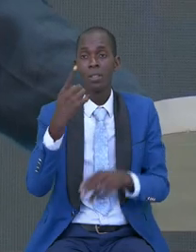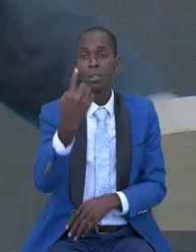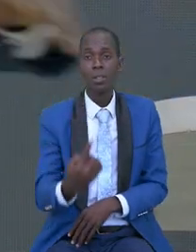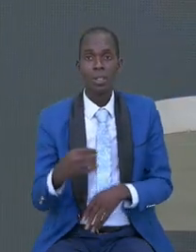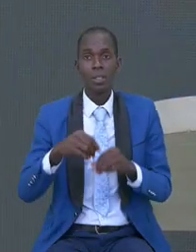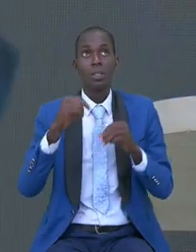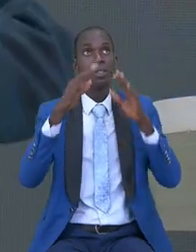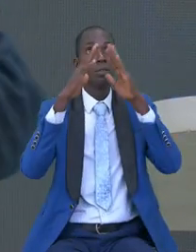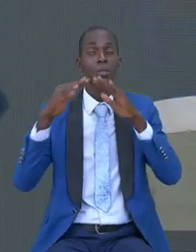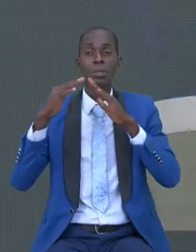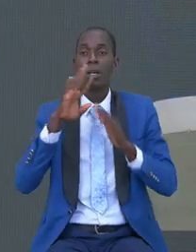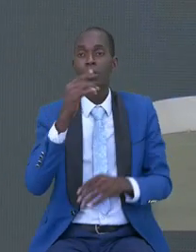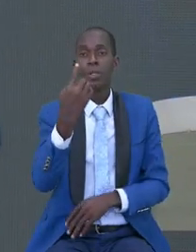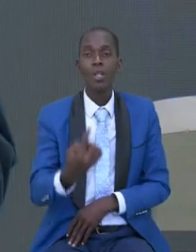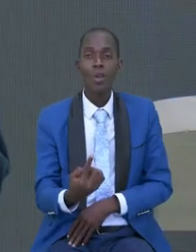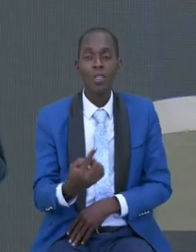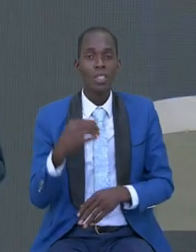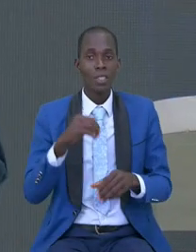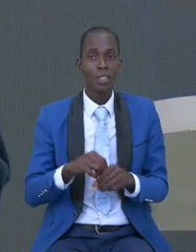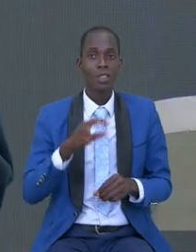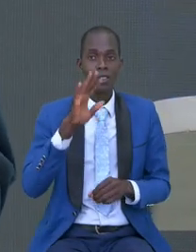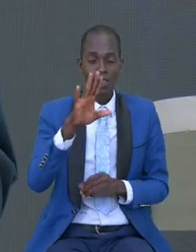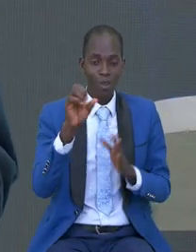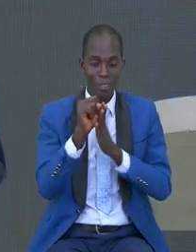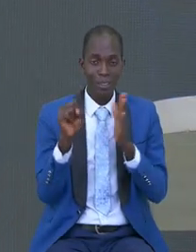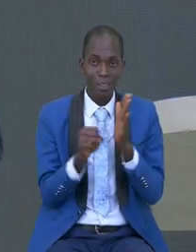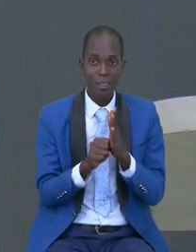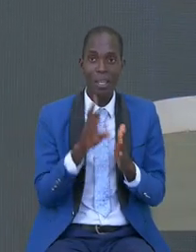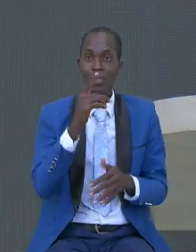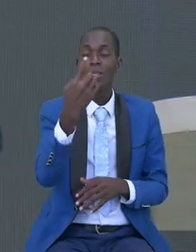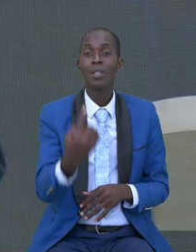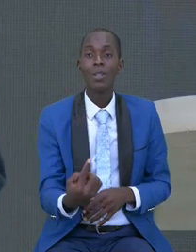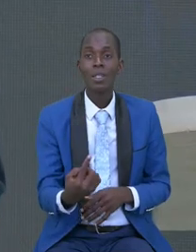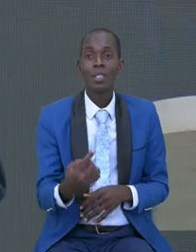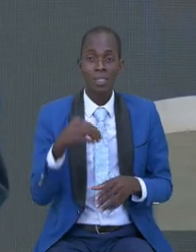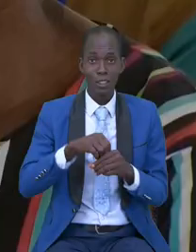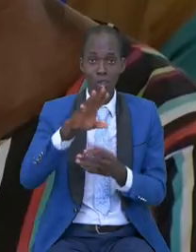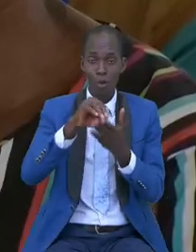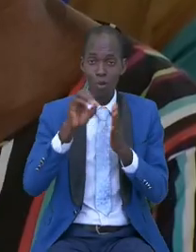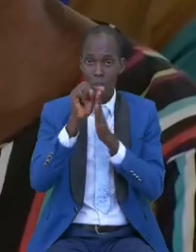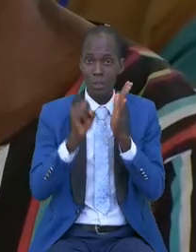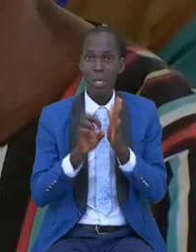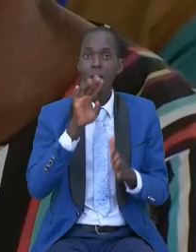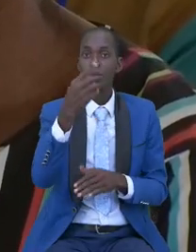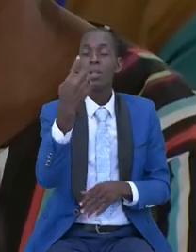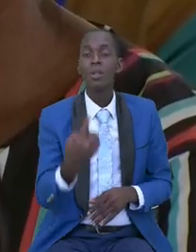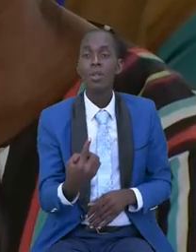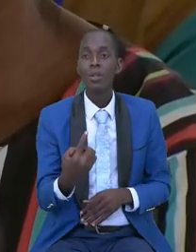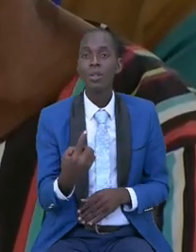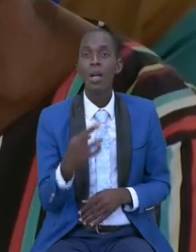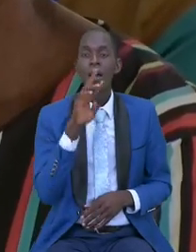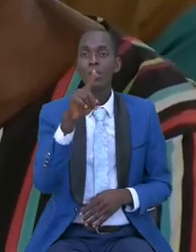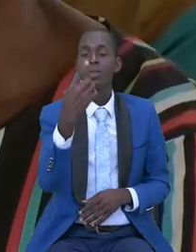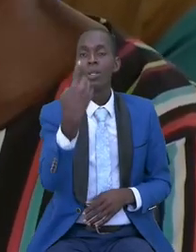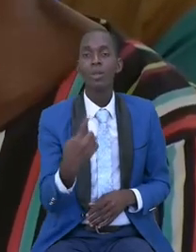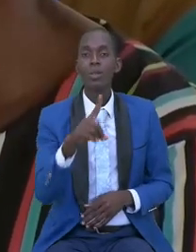town, in your state. In your state. Are you